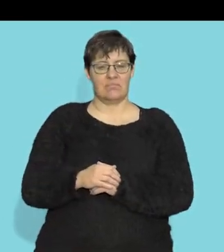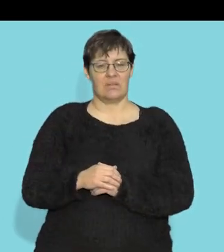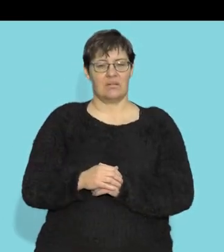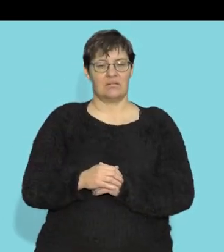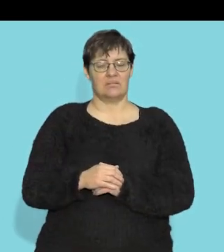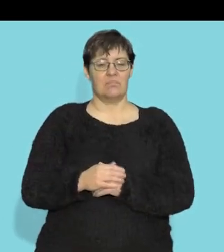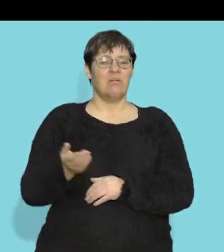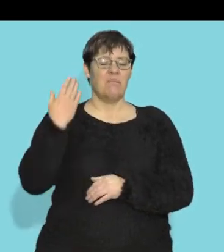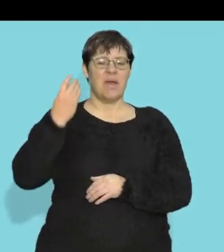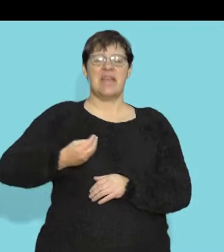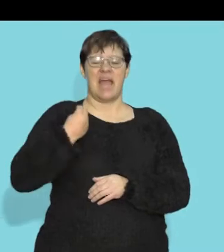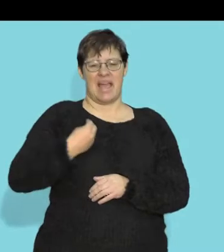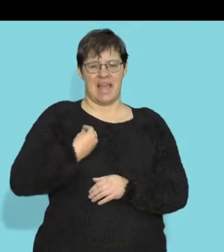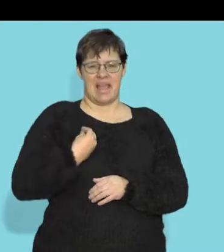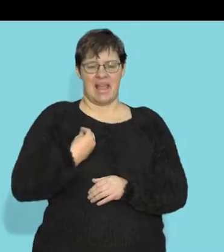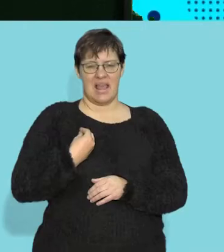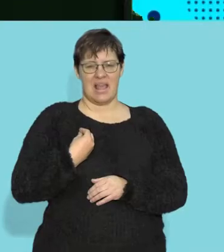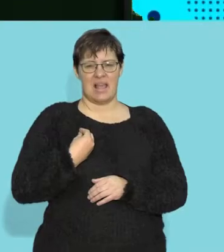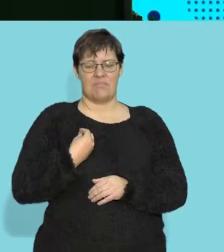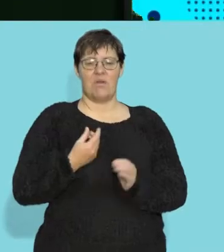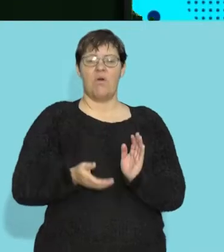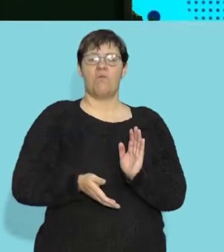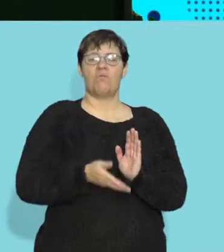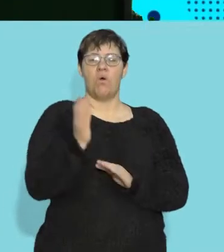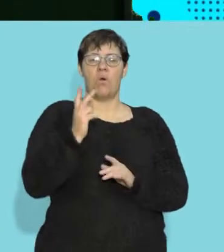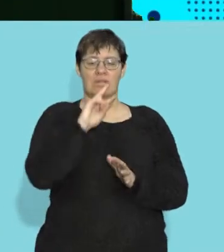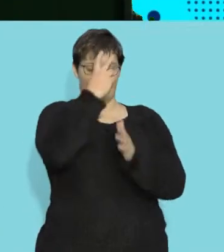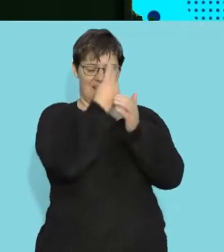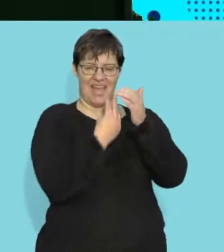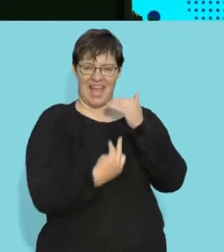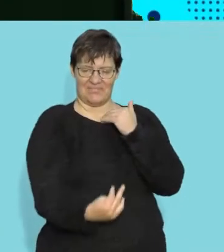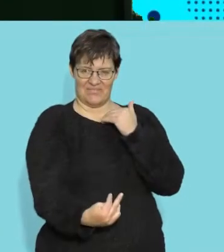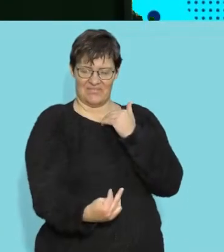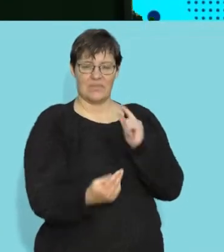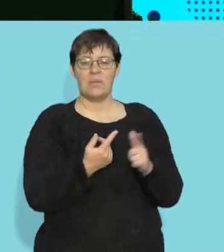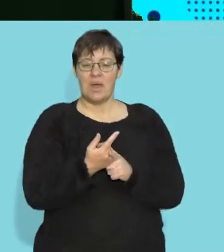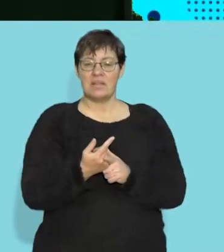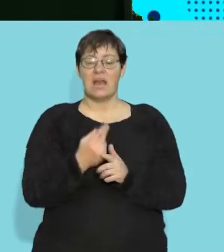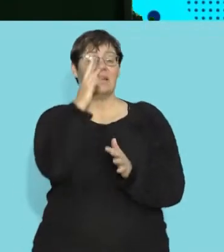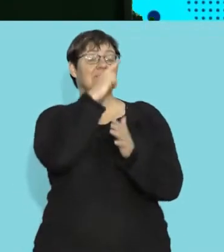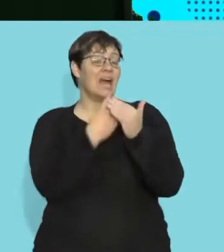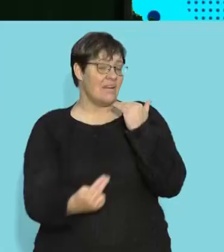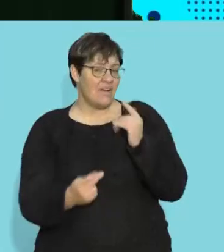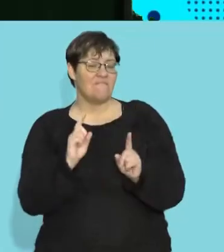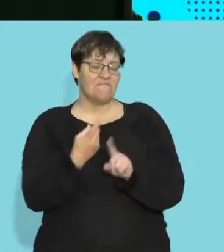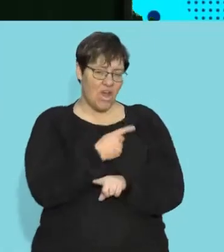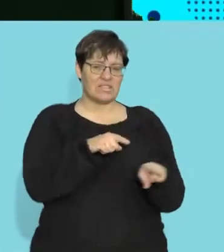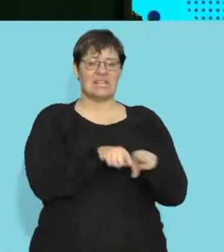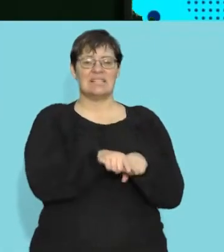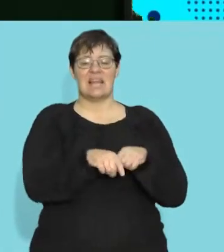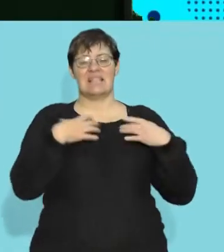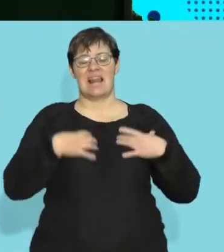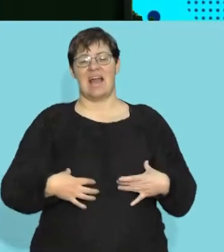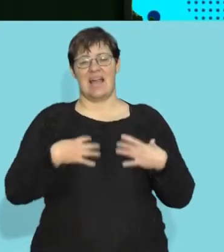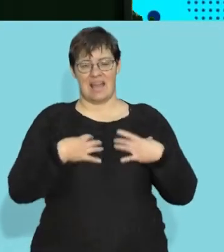to do one when I was much younger. I decided to go on a diving course, and I had to go and have my